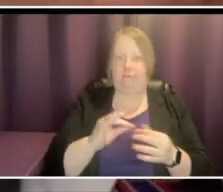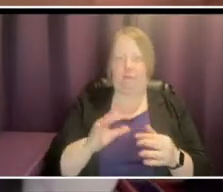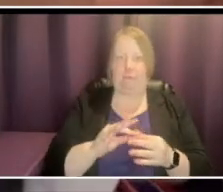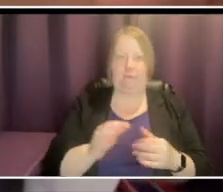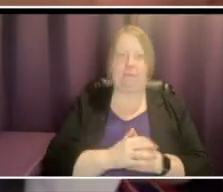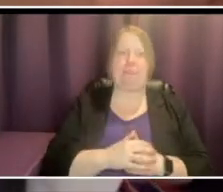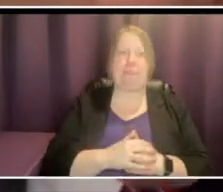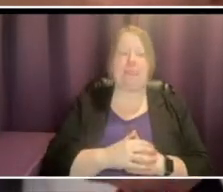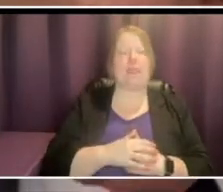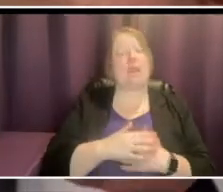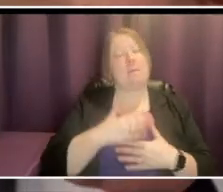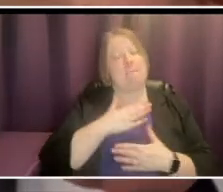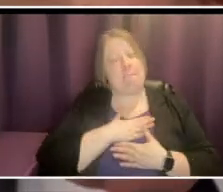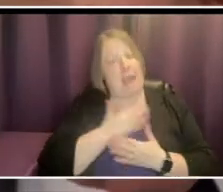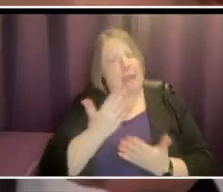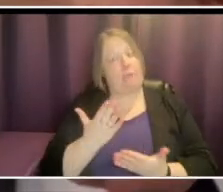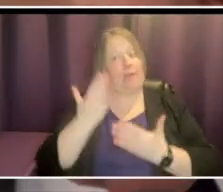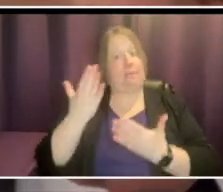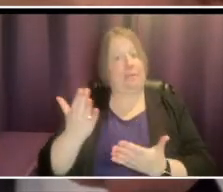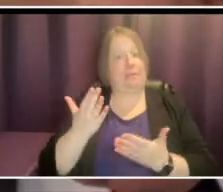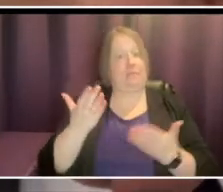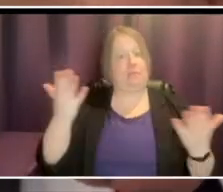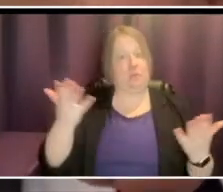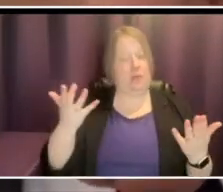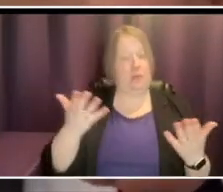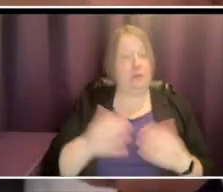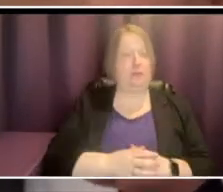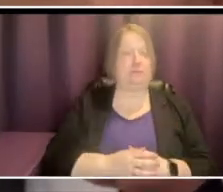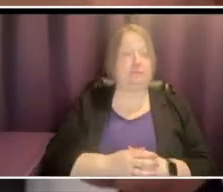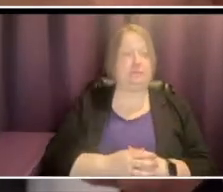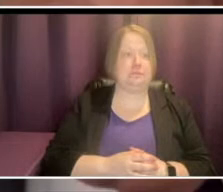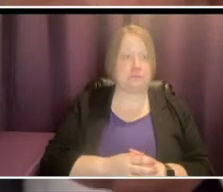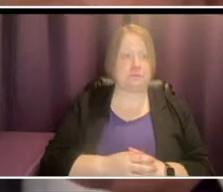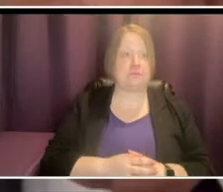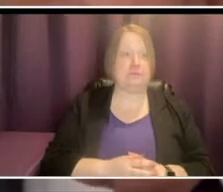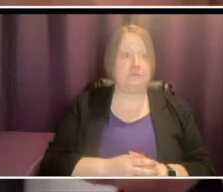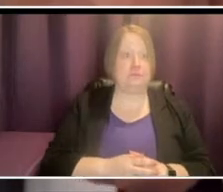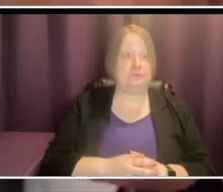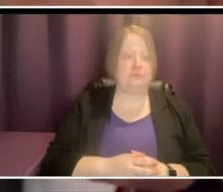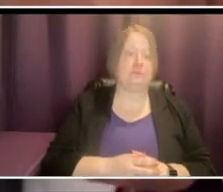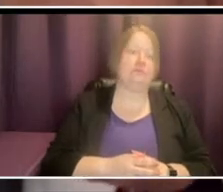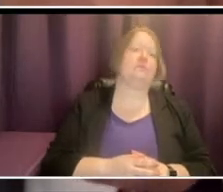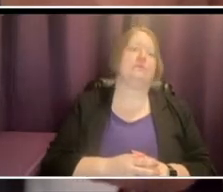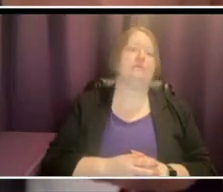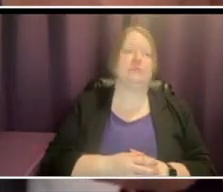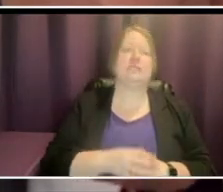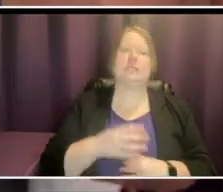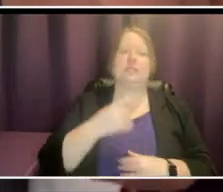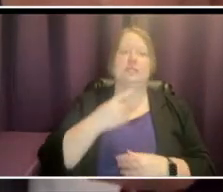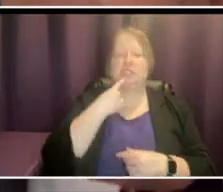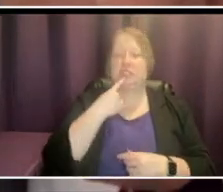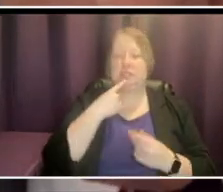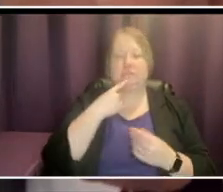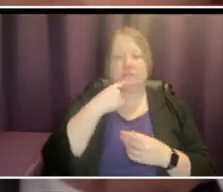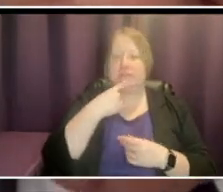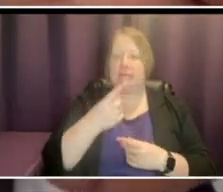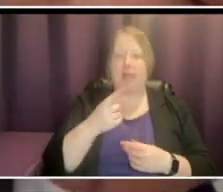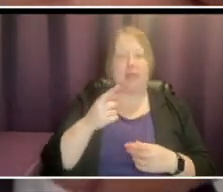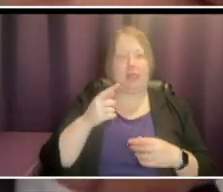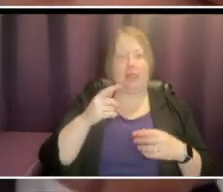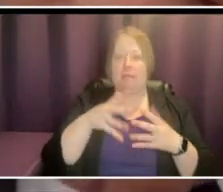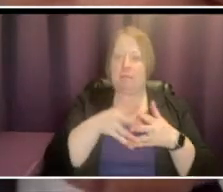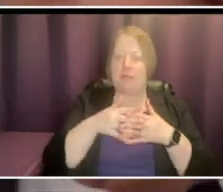My recommendation was to say that votes were still being counted. It's too